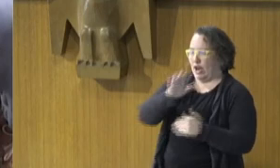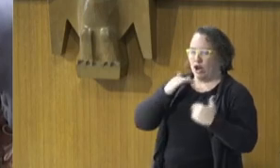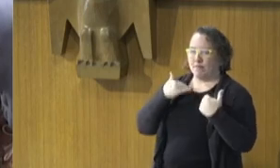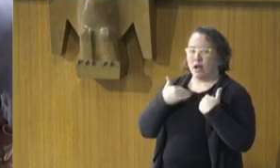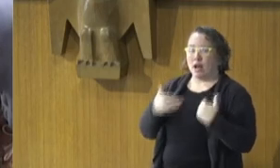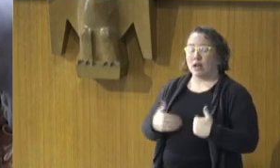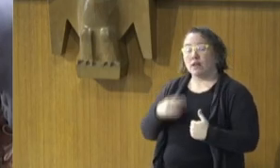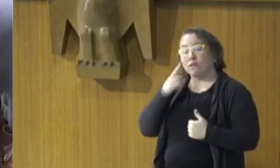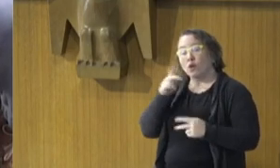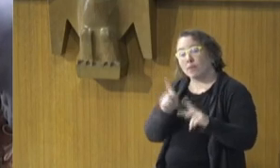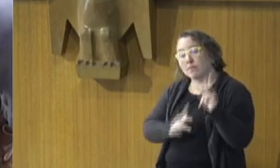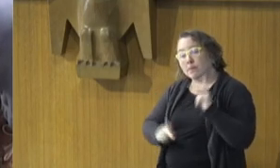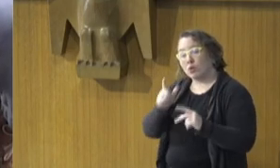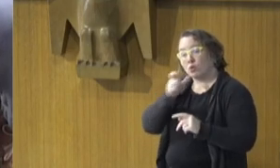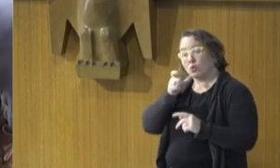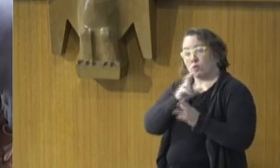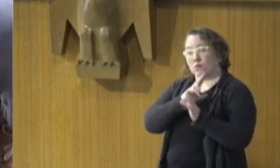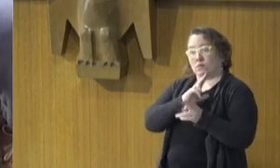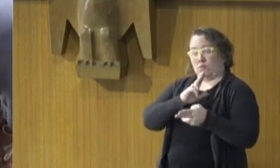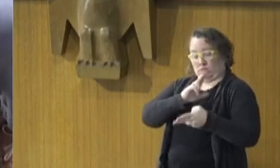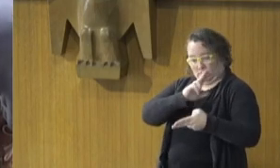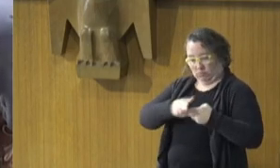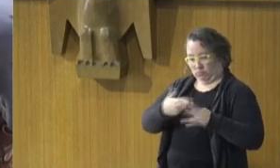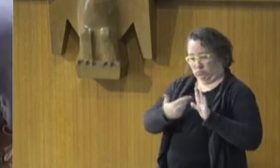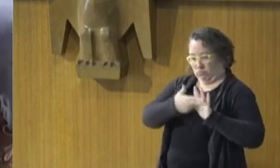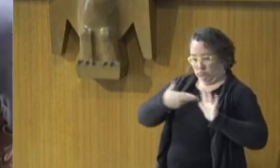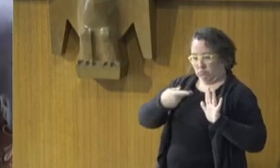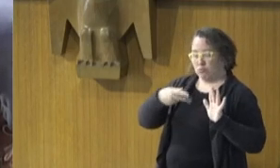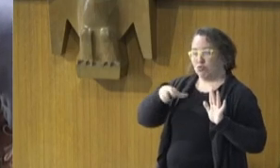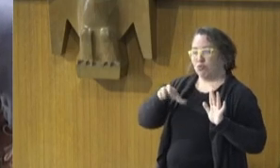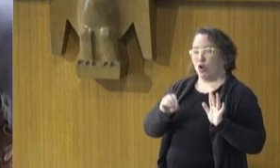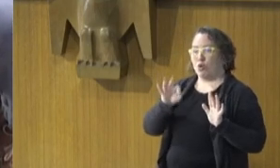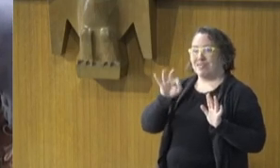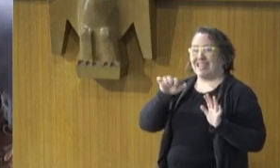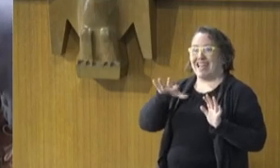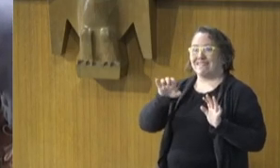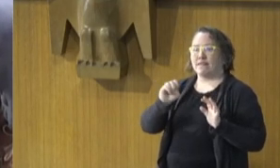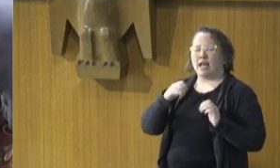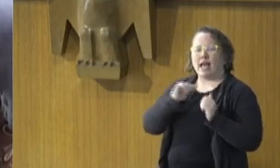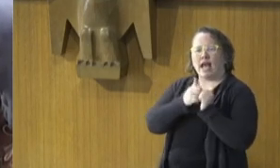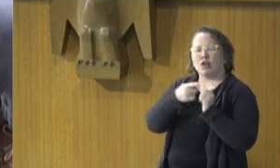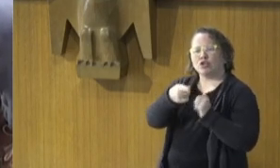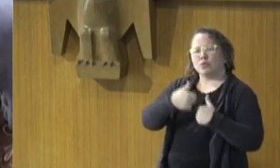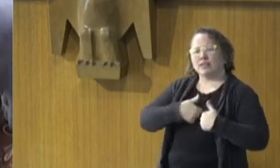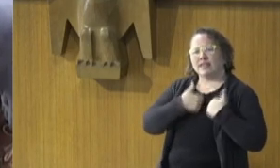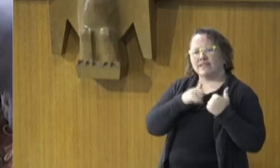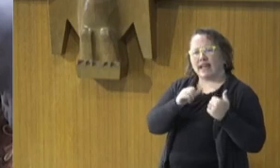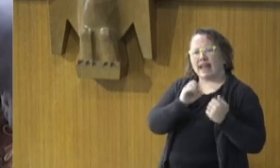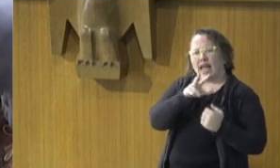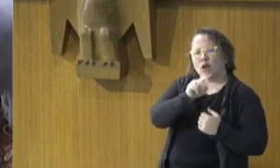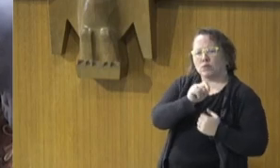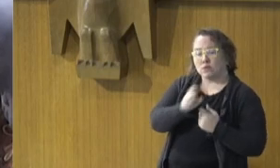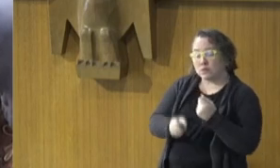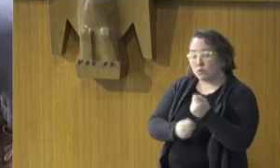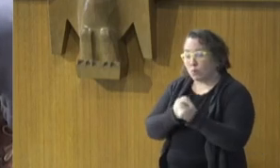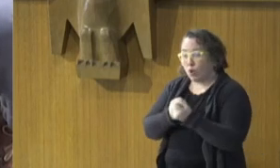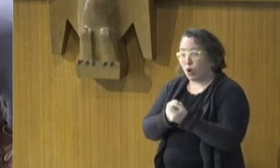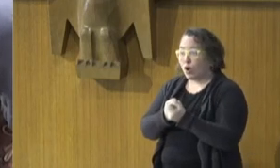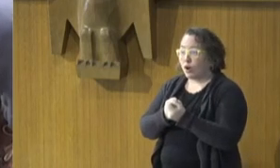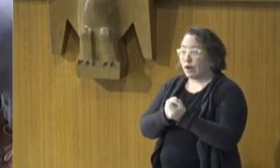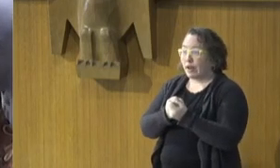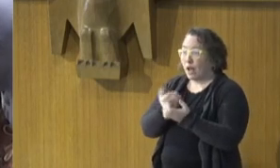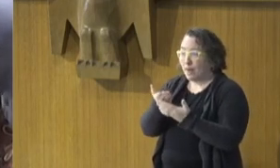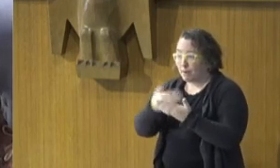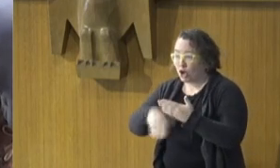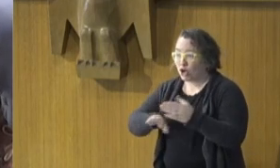pro-life, how can we as people of faith actually live that out? And that looks like supporting a birth after it happens.